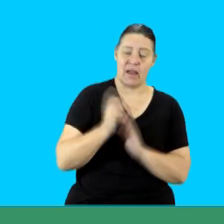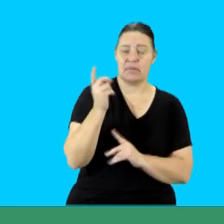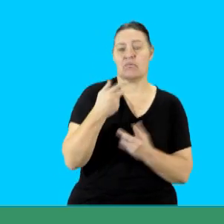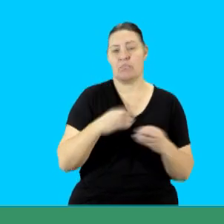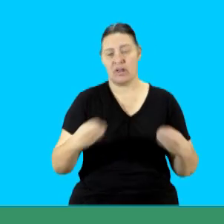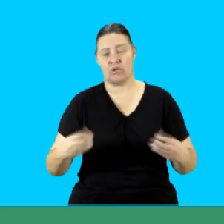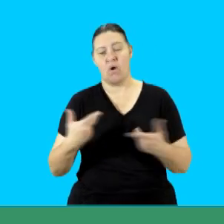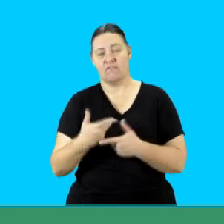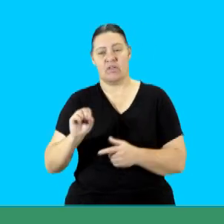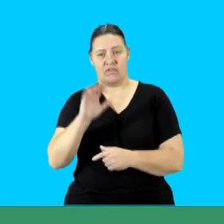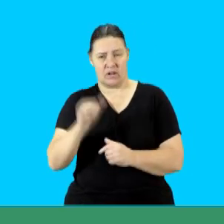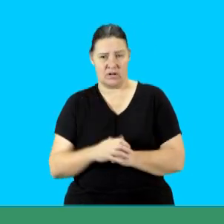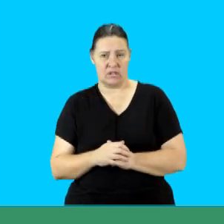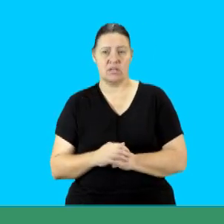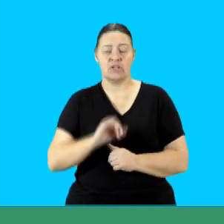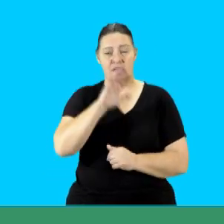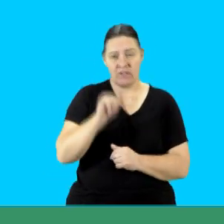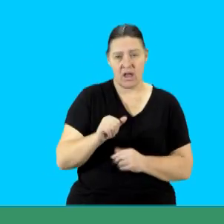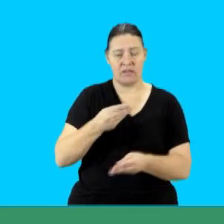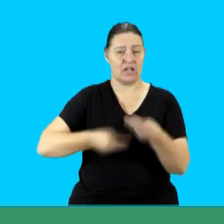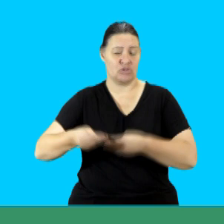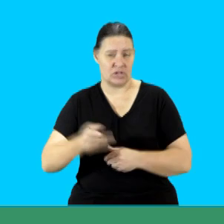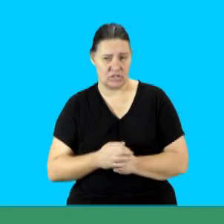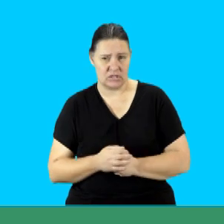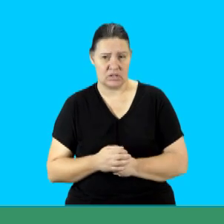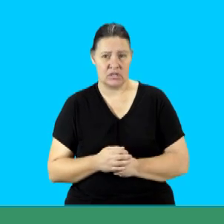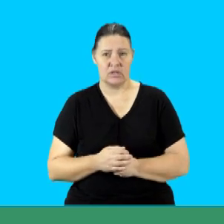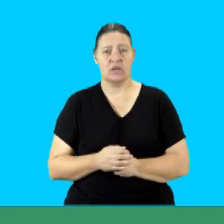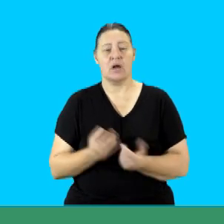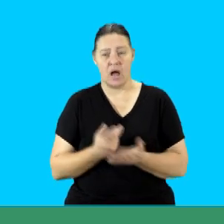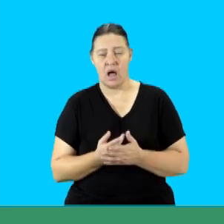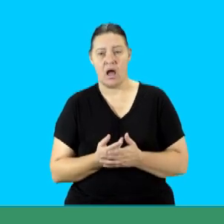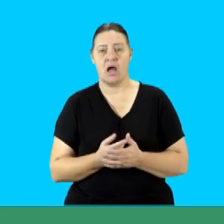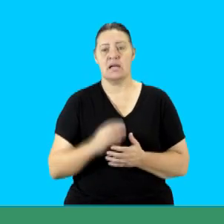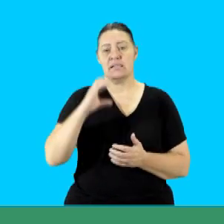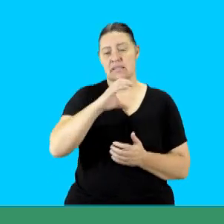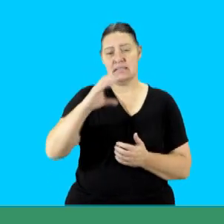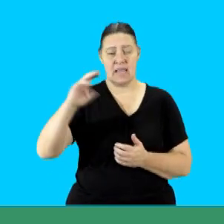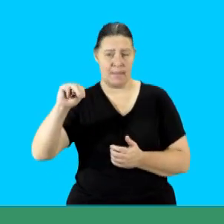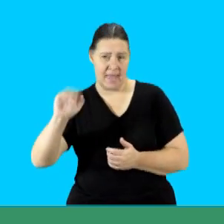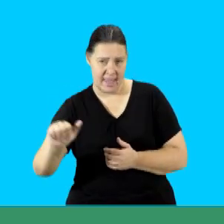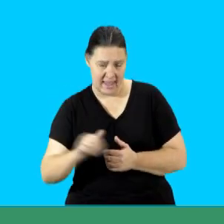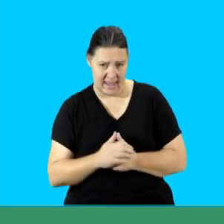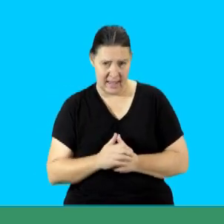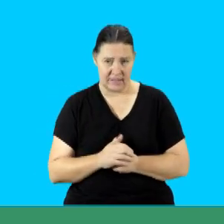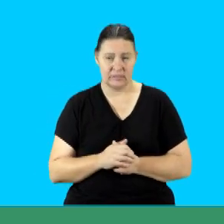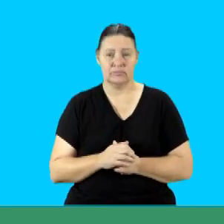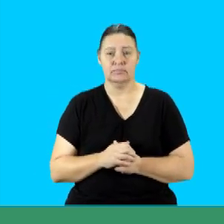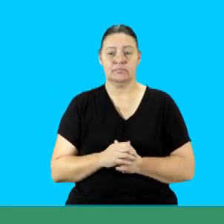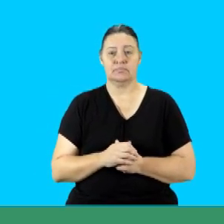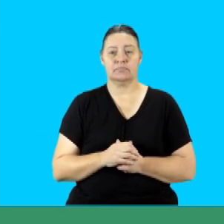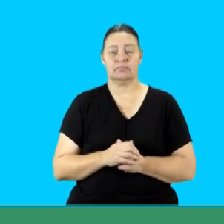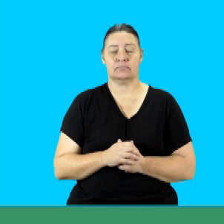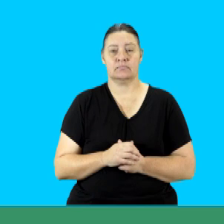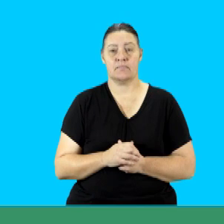Africa, South African Futures Exchange, Commission for Conciliation, Mediation and Arbitration, which is